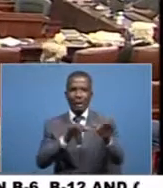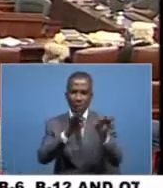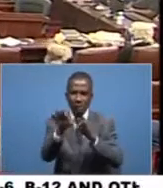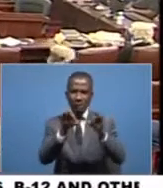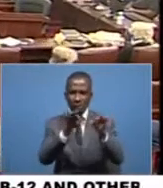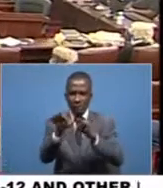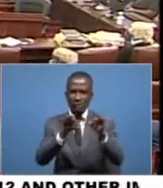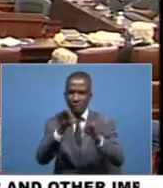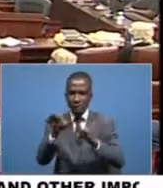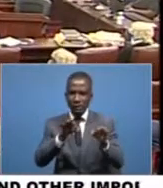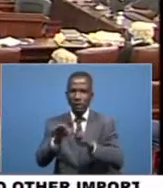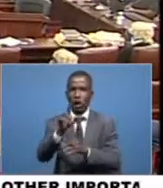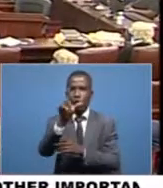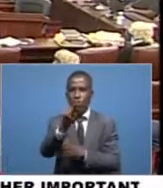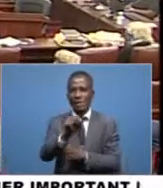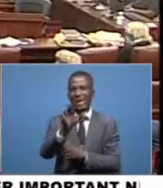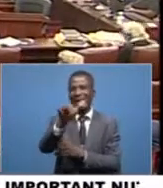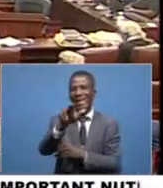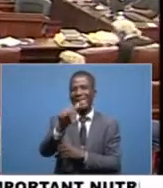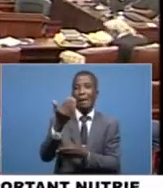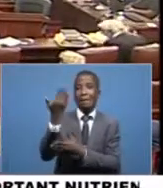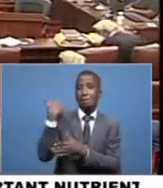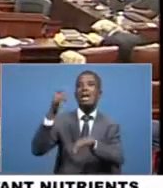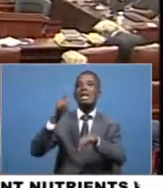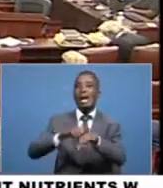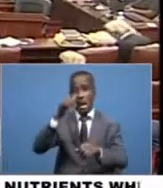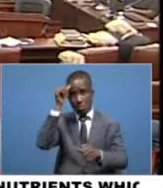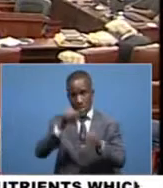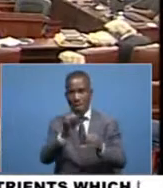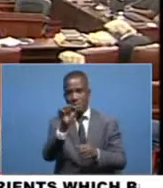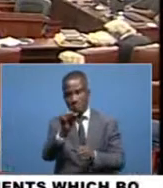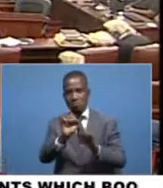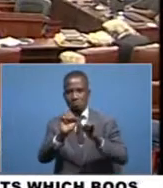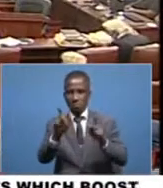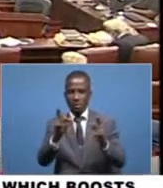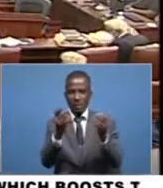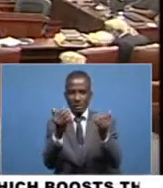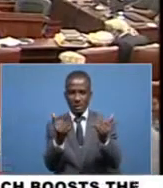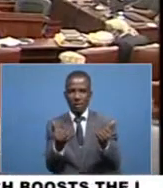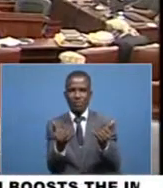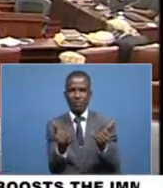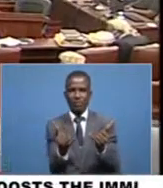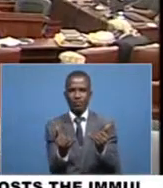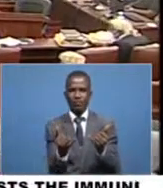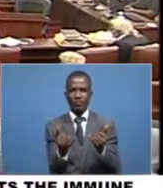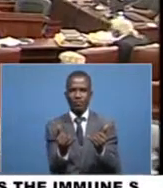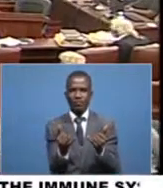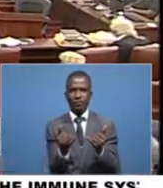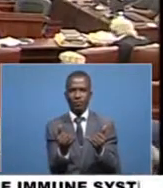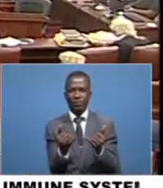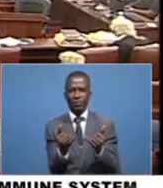court in the 2013 election petition case. In titled